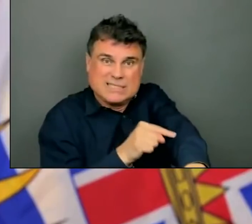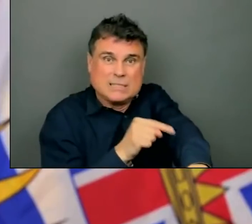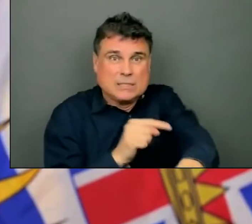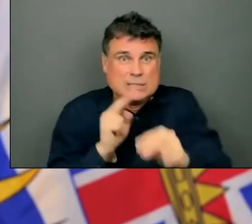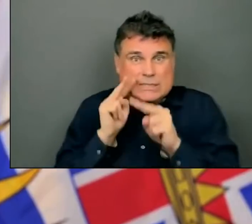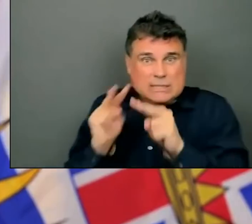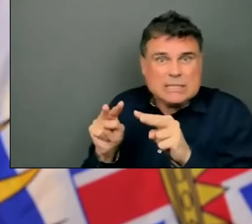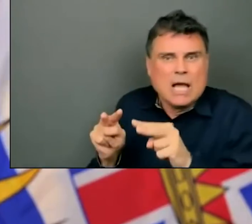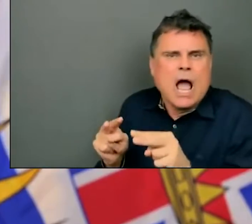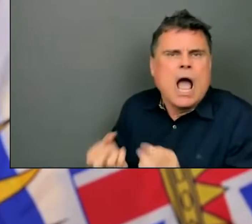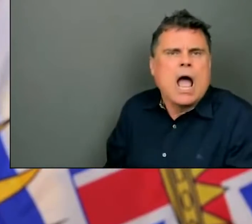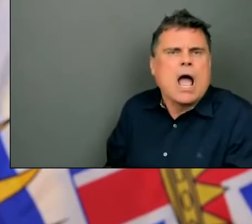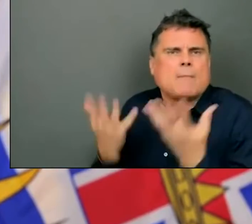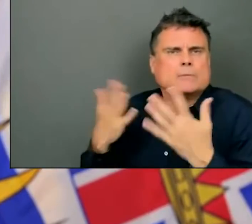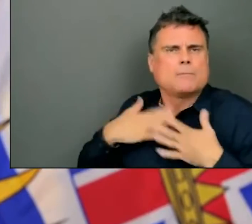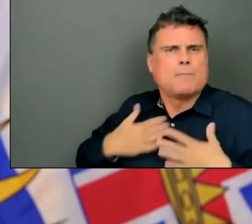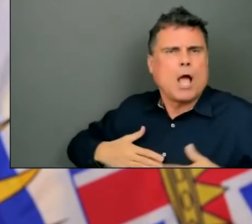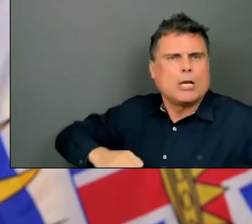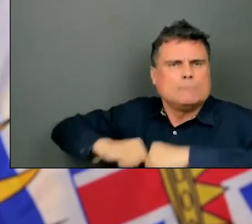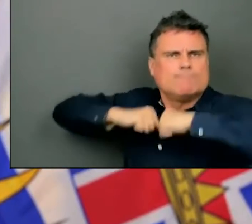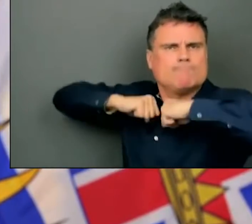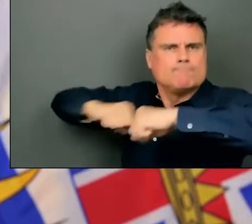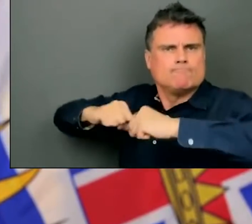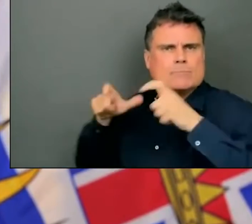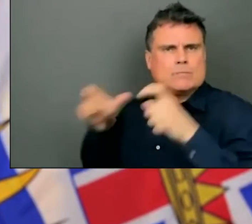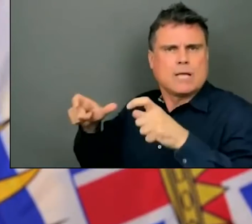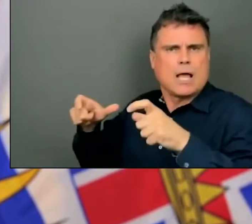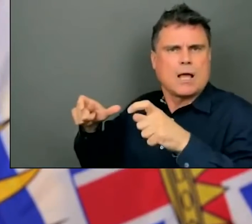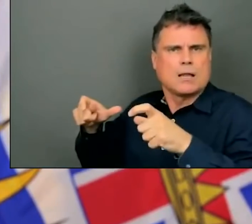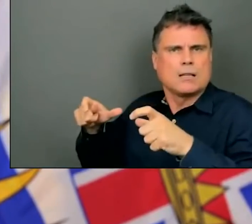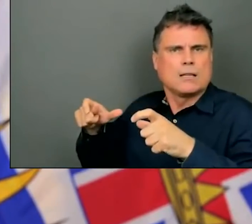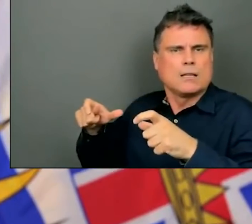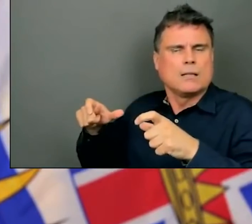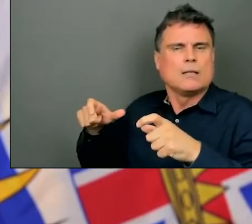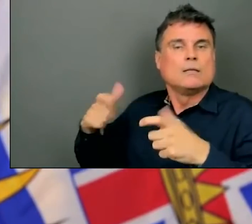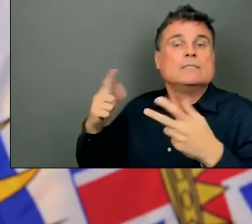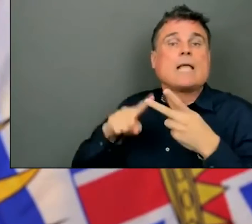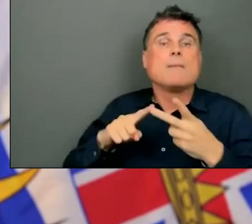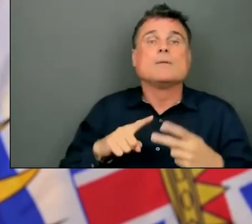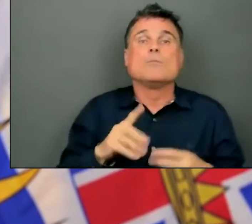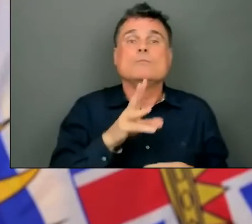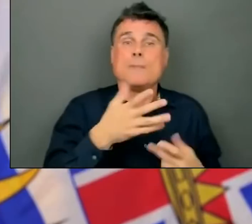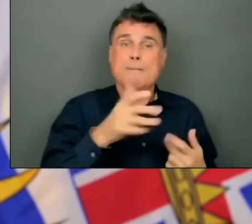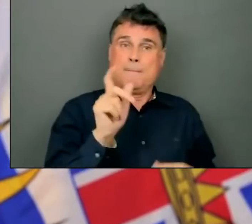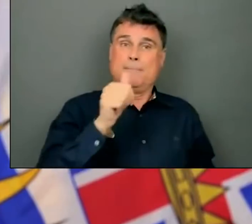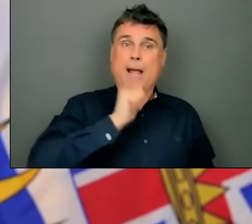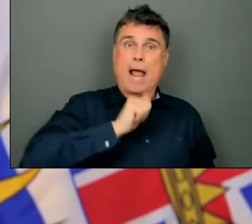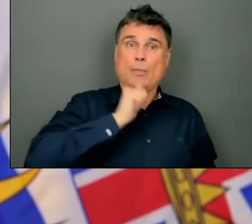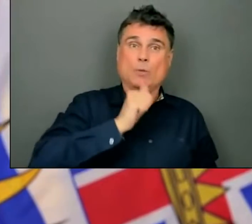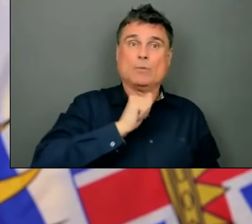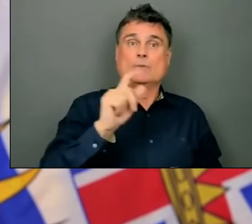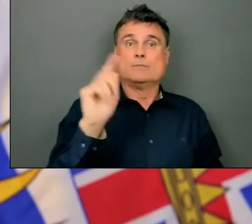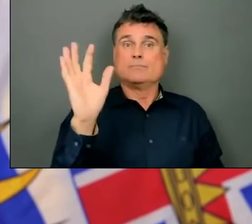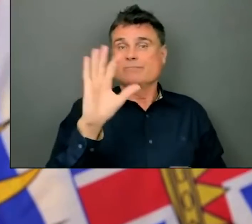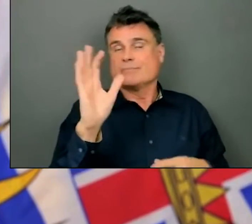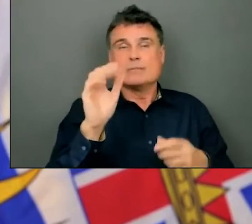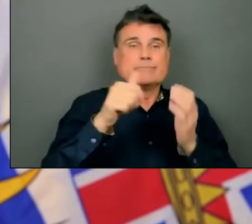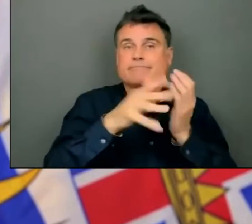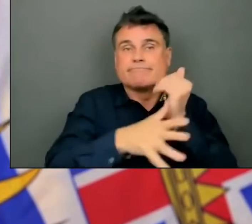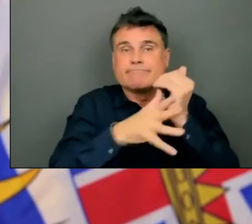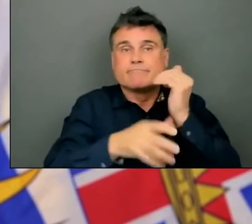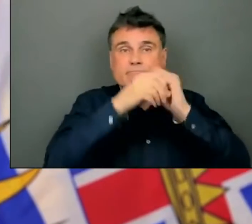process of expanding the wastewater surveillance that has proven to be so helpful as yet another marker that helps us understand what's